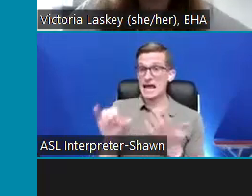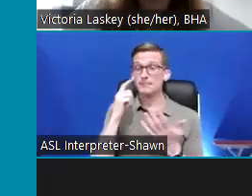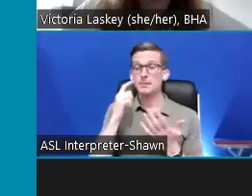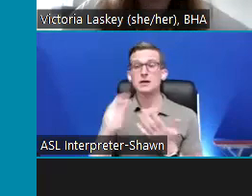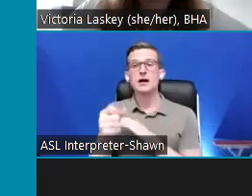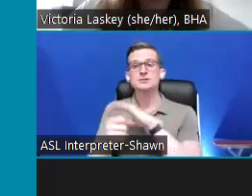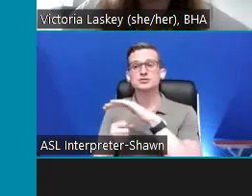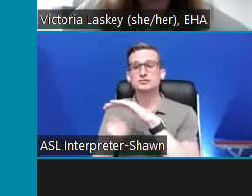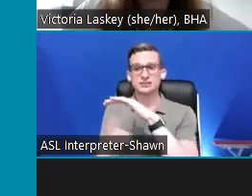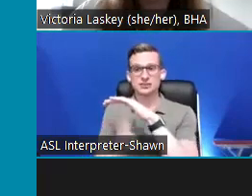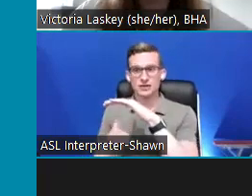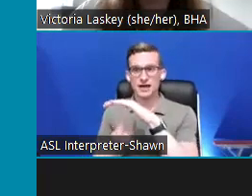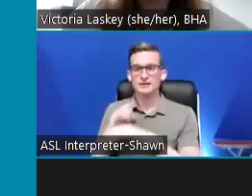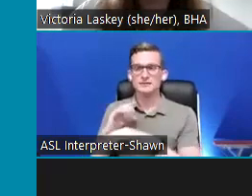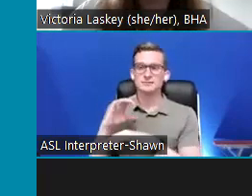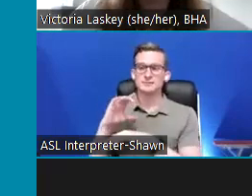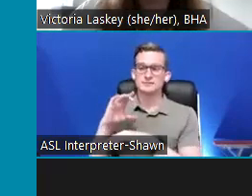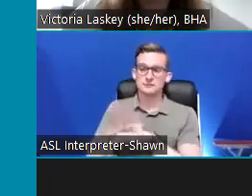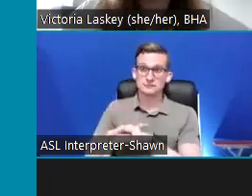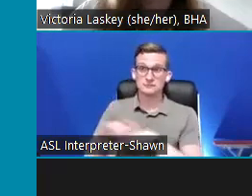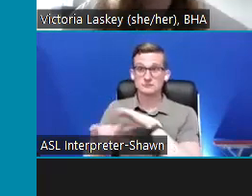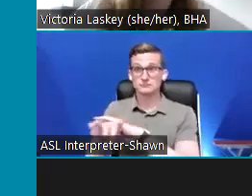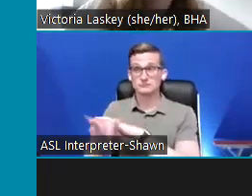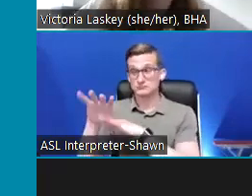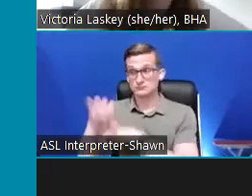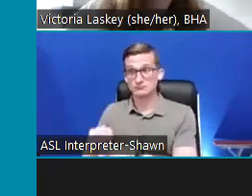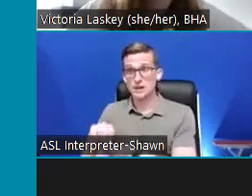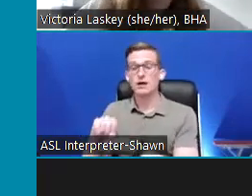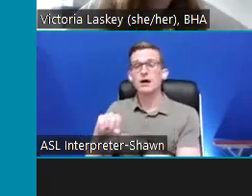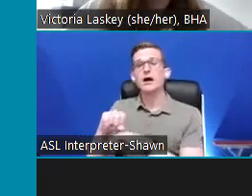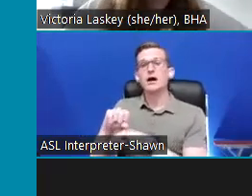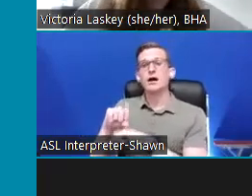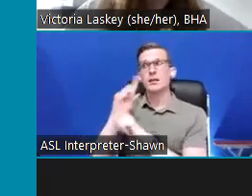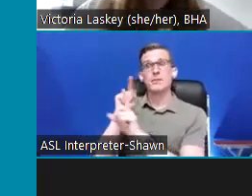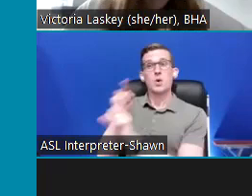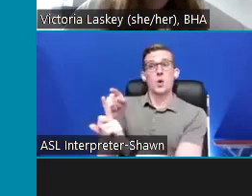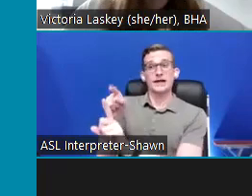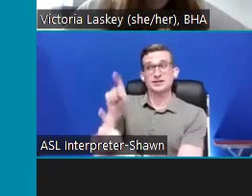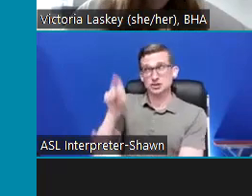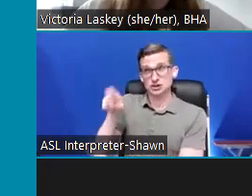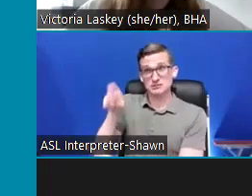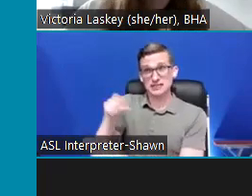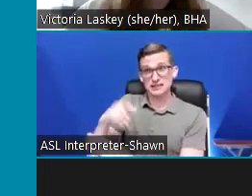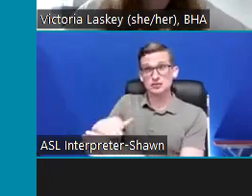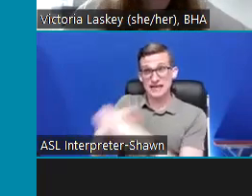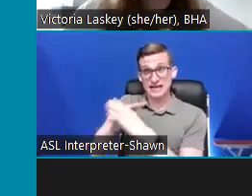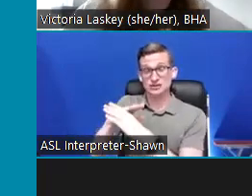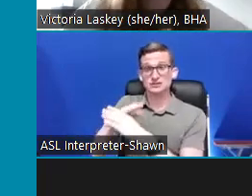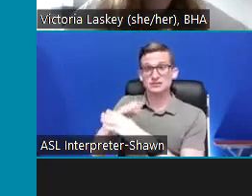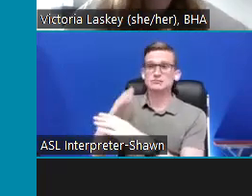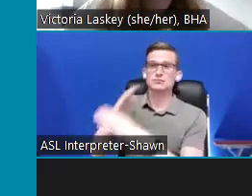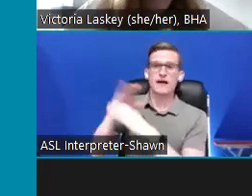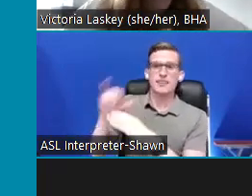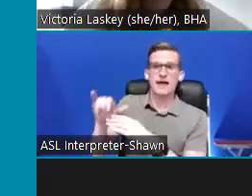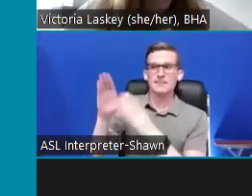argued is about protection, you're keeping a person from perhaps leaving the facility and attempting to hurt themselves or